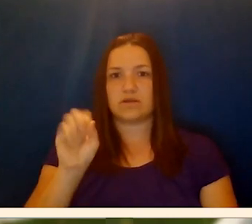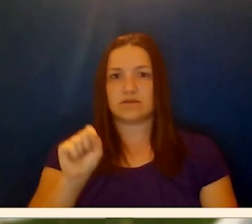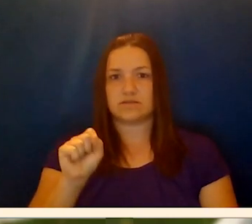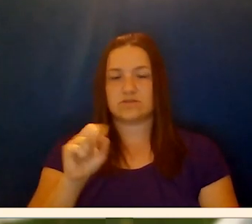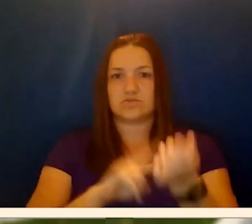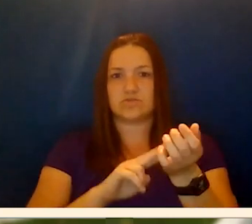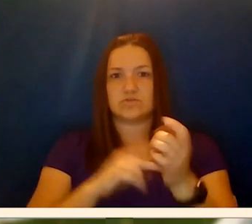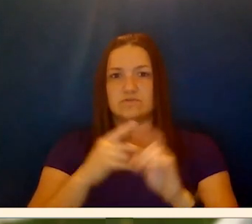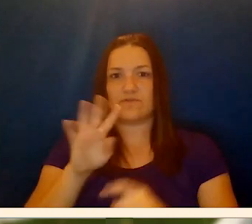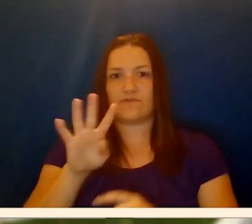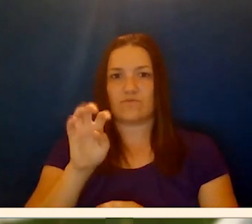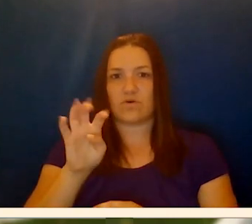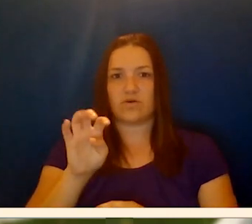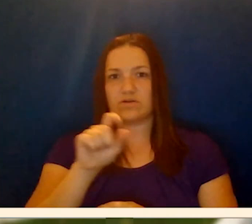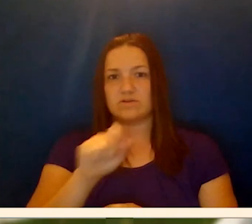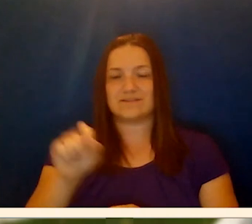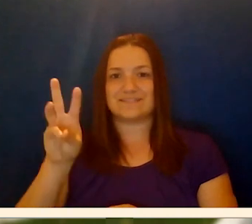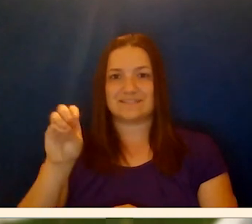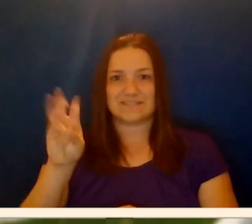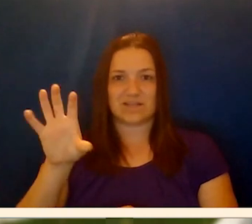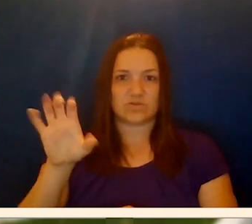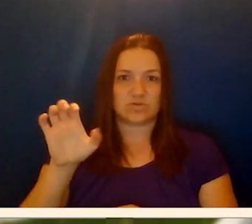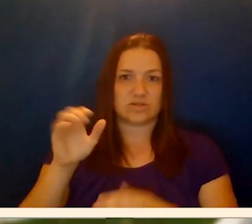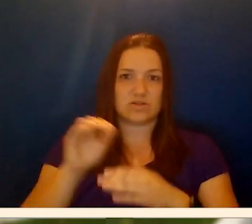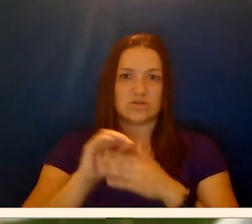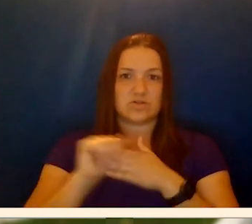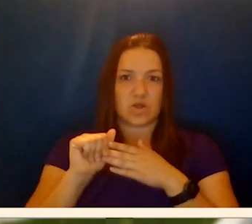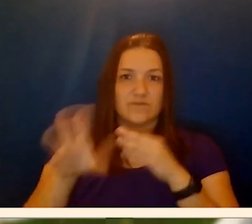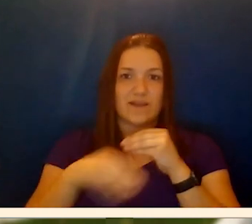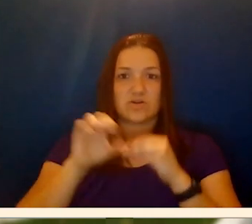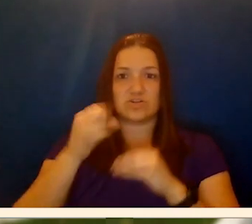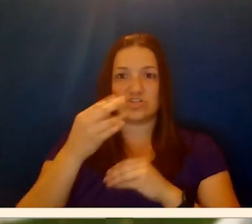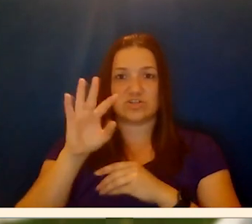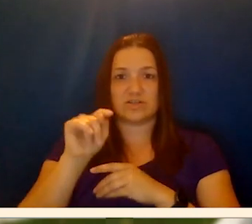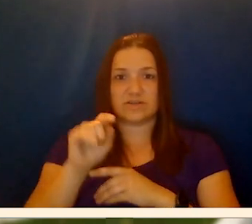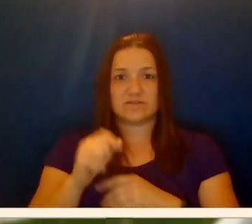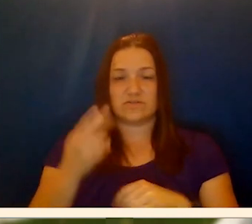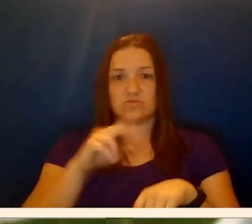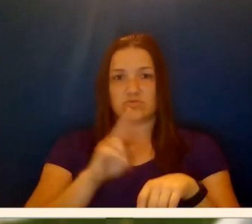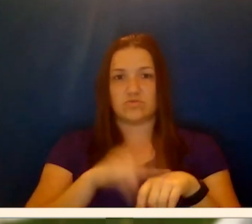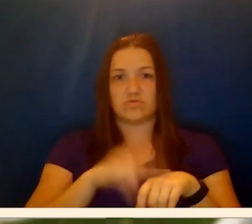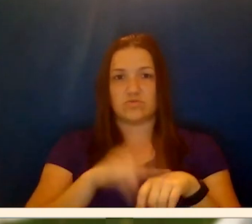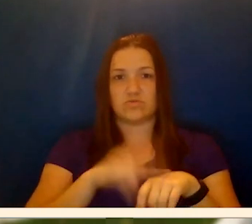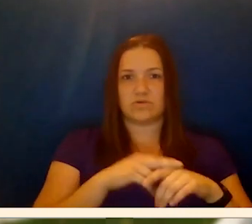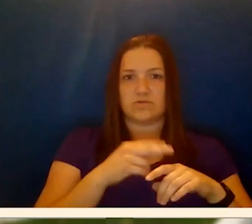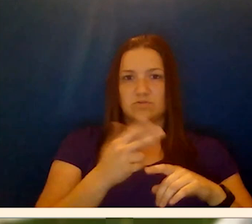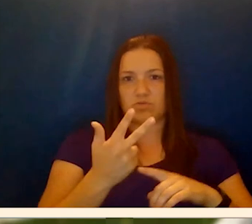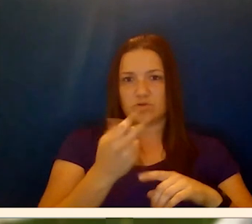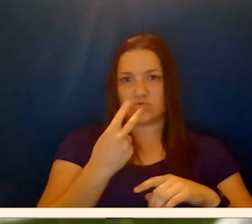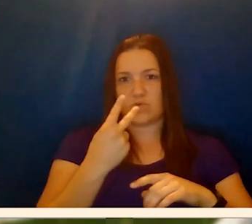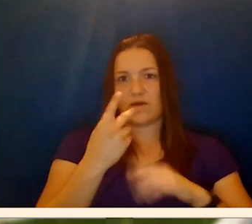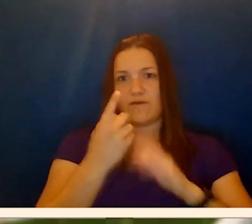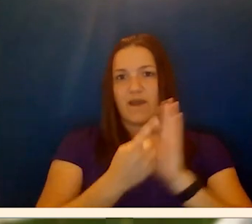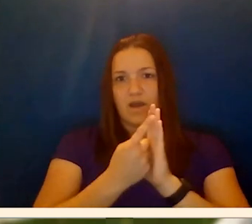from $400 to $600 per extra shift. So a nurse who normally works 3 12-hour shifts a